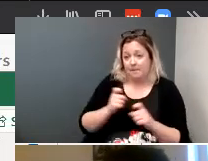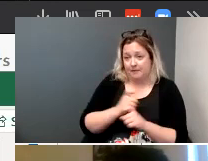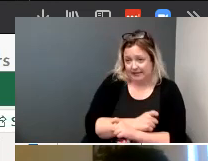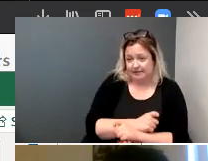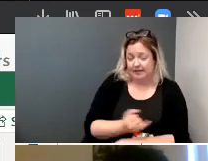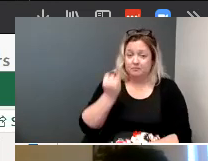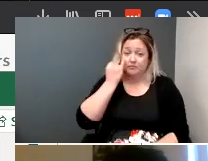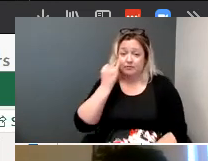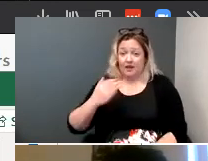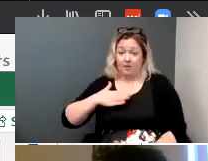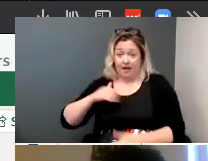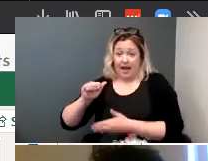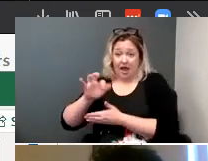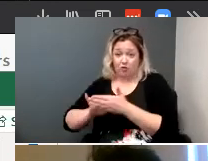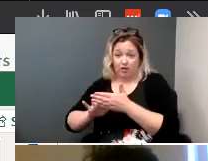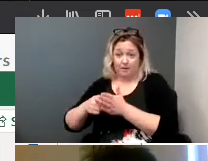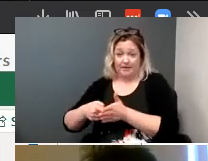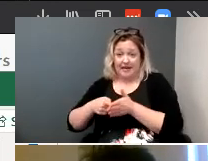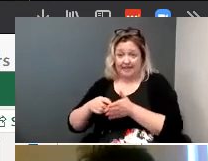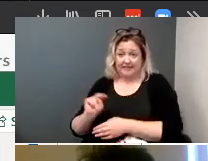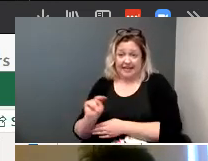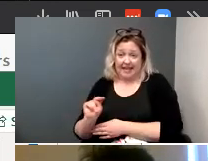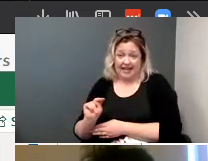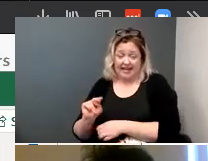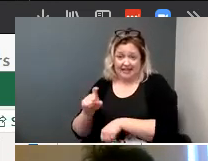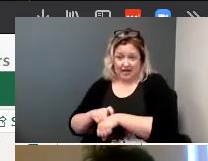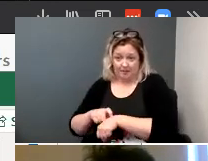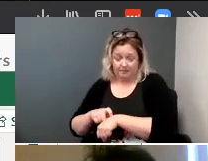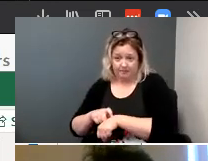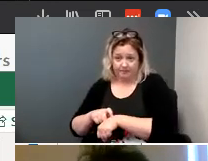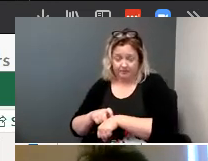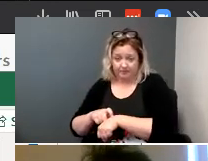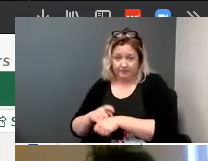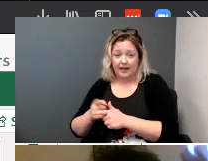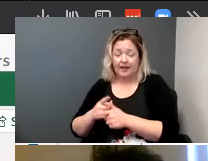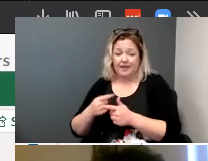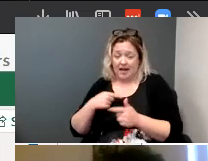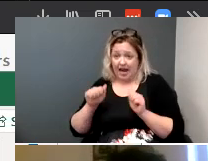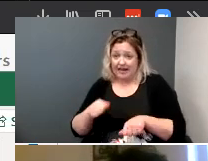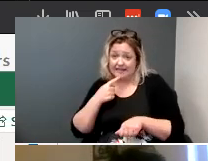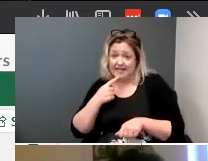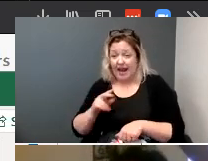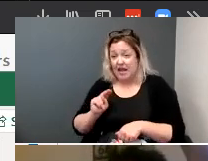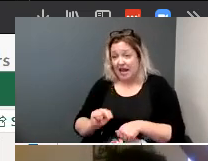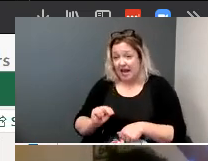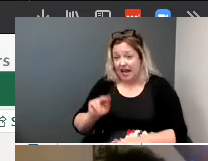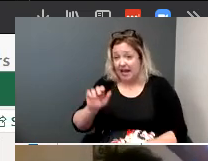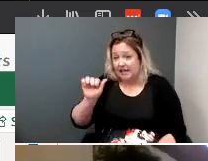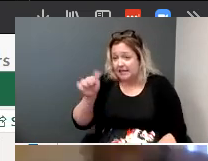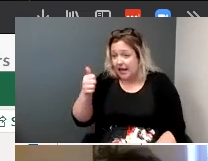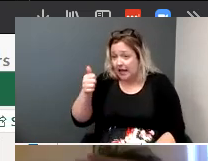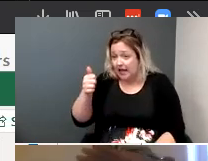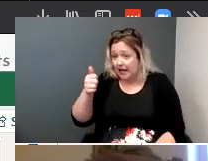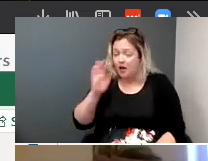so linear in the time of my size of my array, then I can say that n to the power of 10 is always an upper